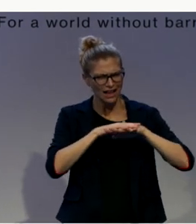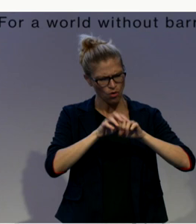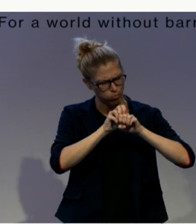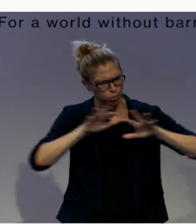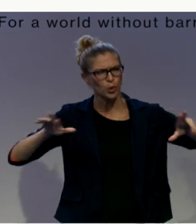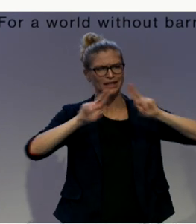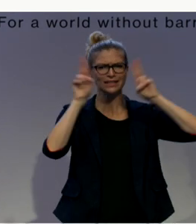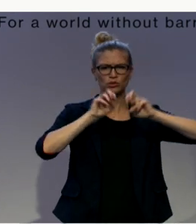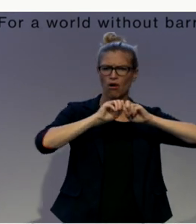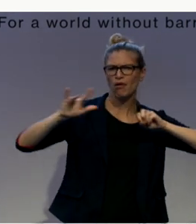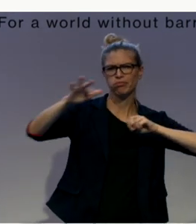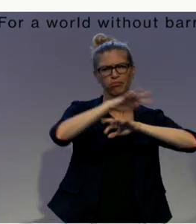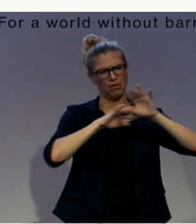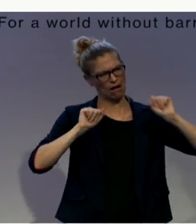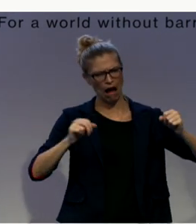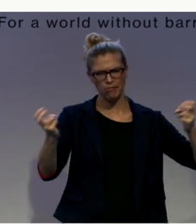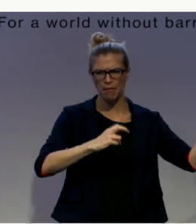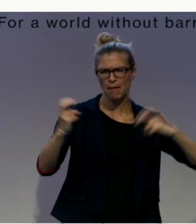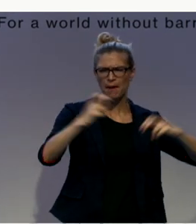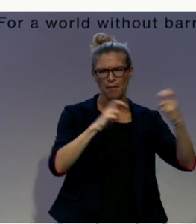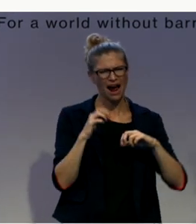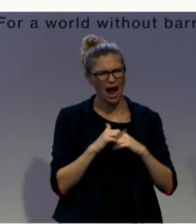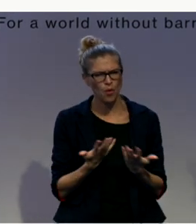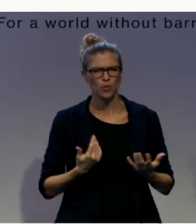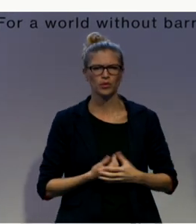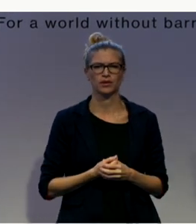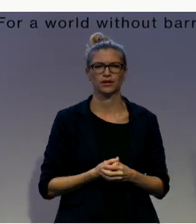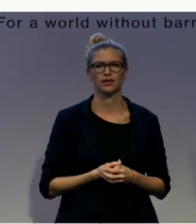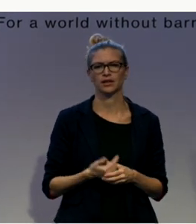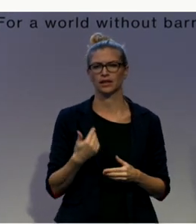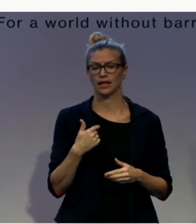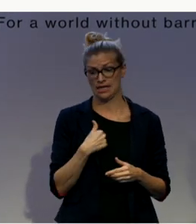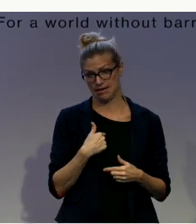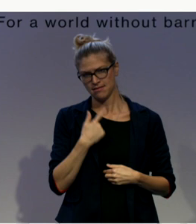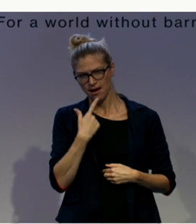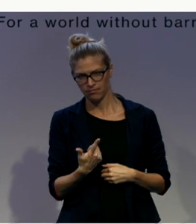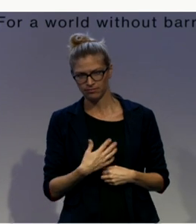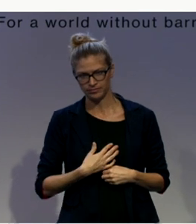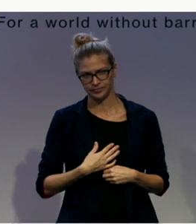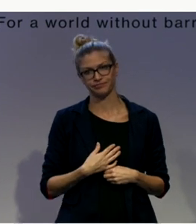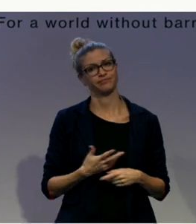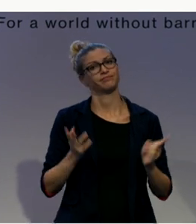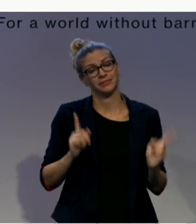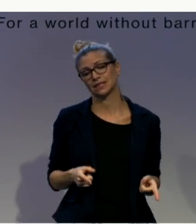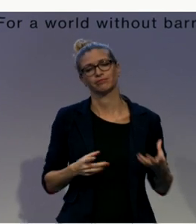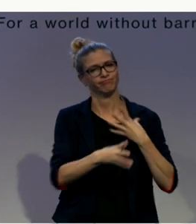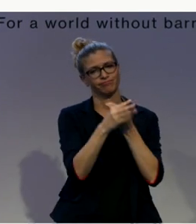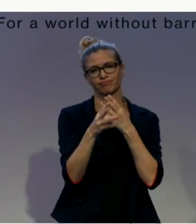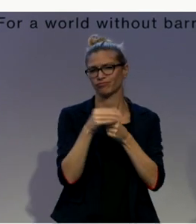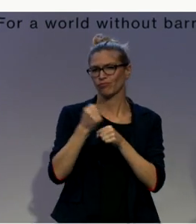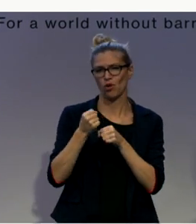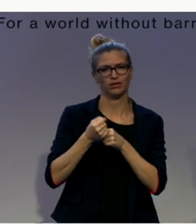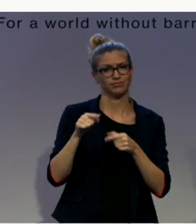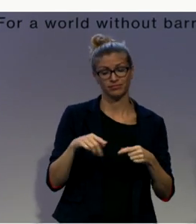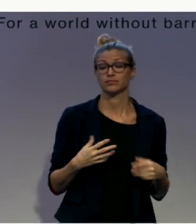everybody will be involved. So my message is, we should work together to make sure, you know, there are two things. There are DPOs